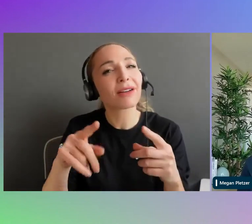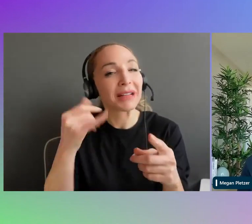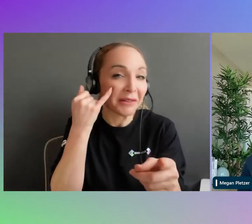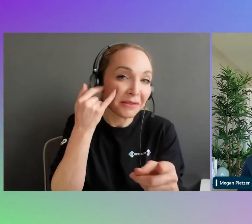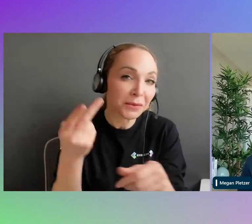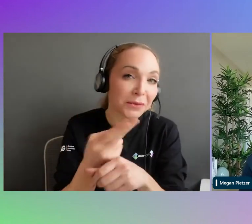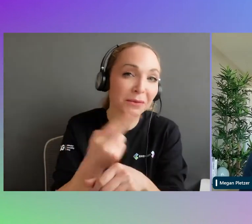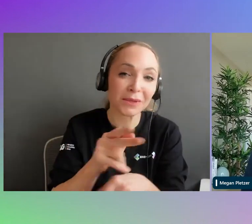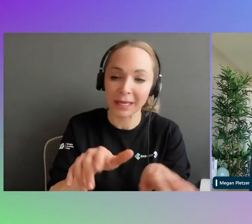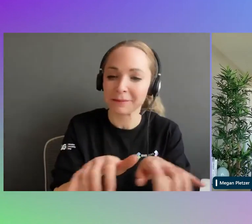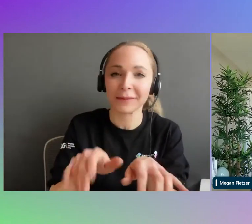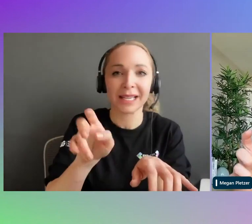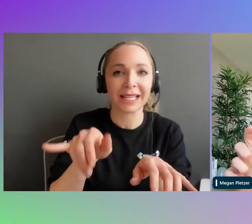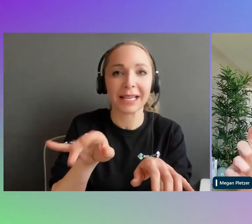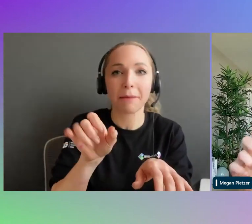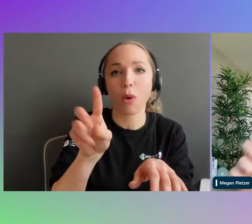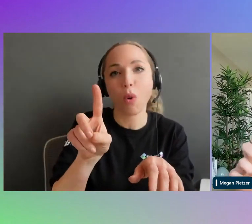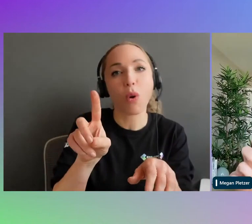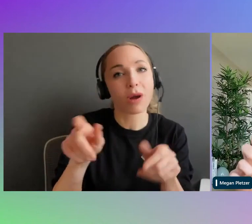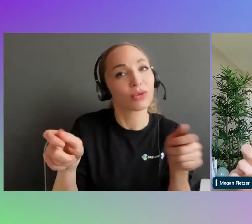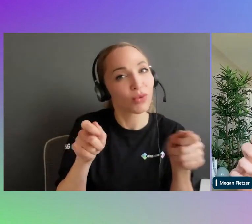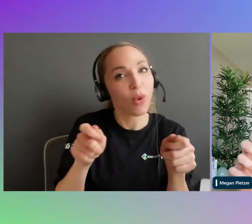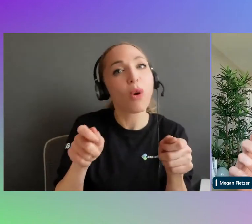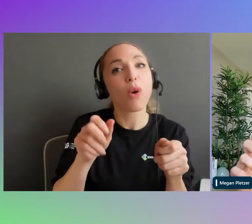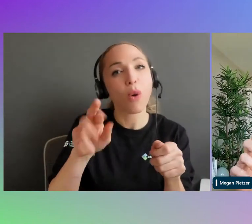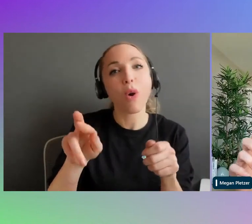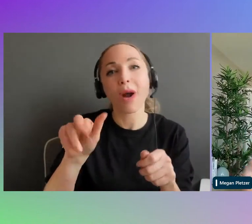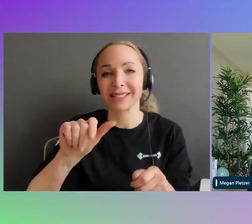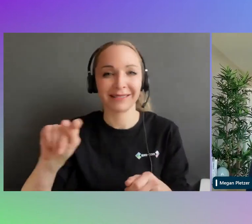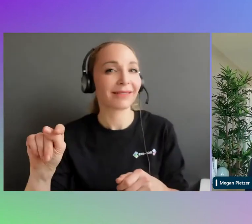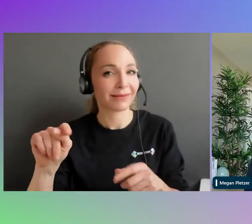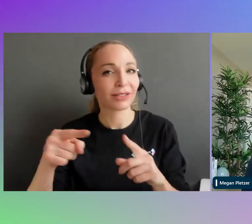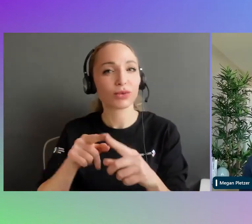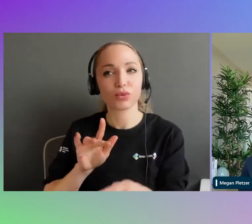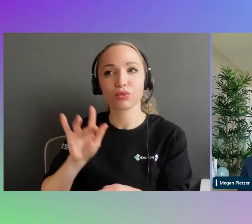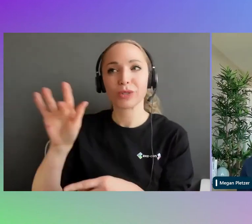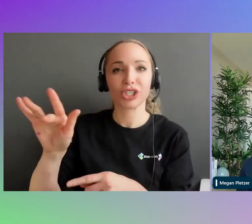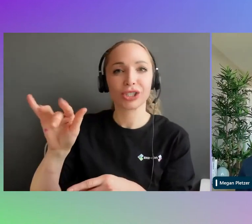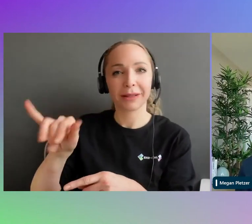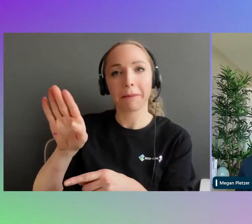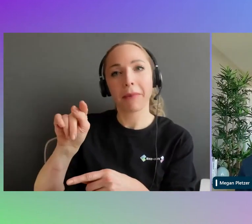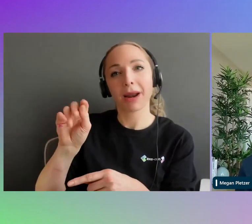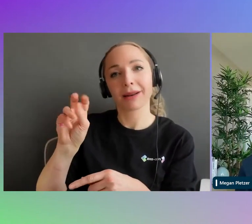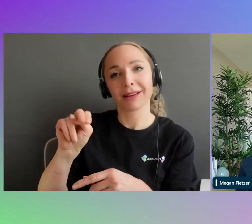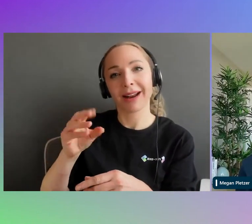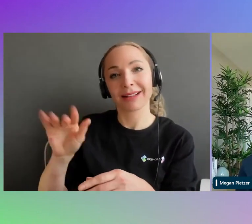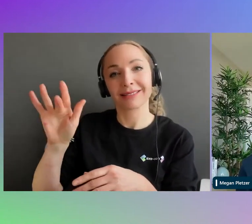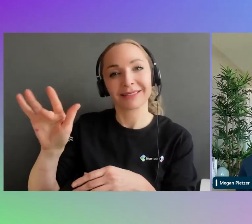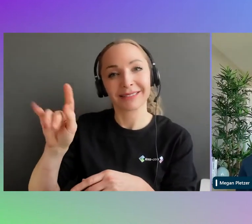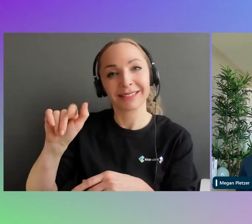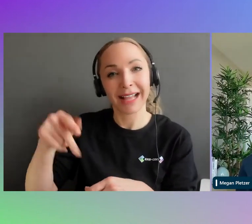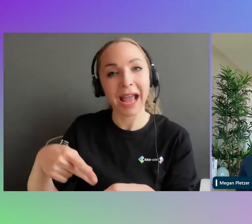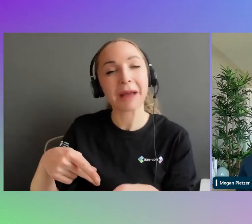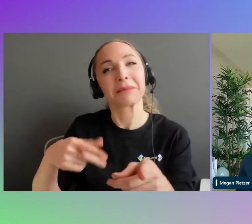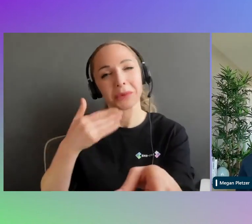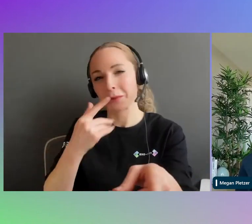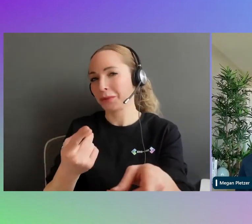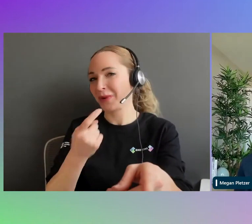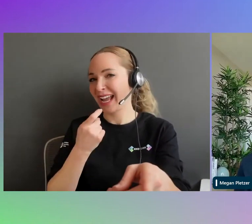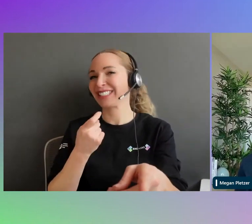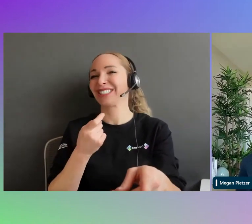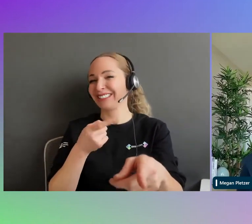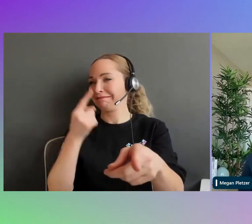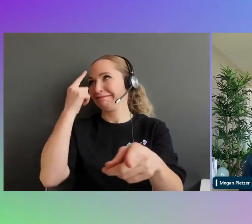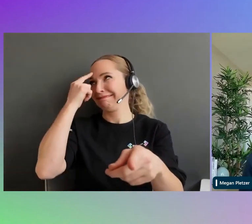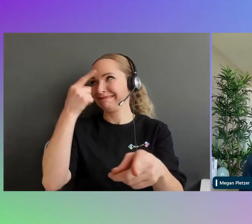assistive technology to reach that button and actually tap on it. I don't, it's a really good question actually that you're asking if you can move it around the screen.